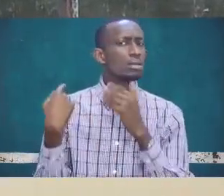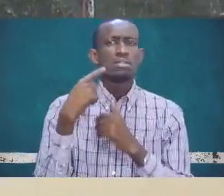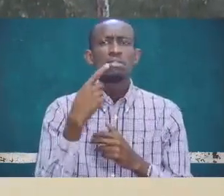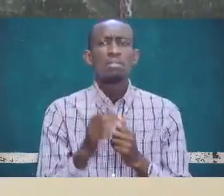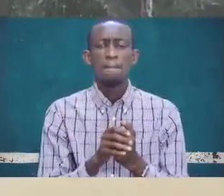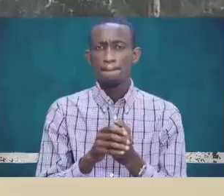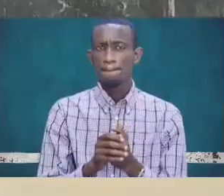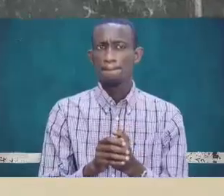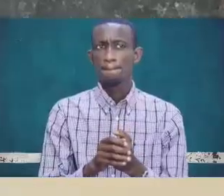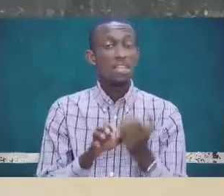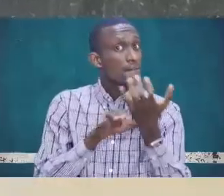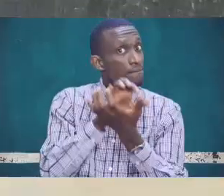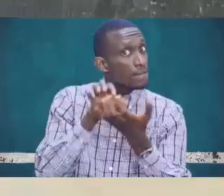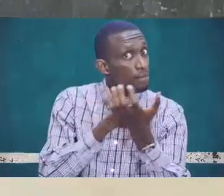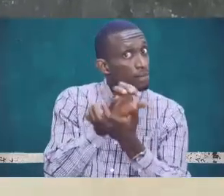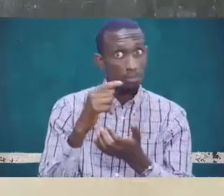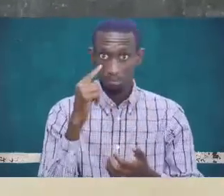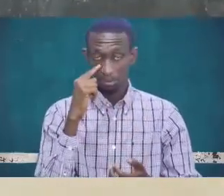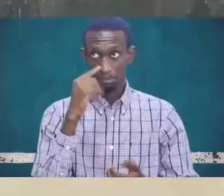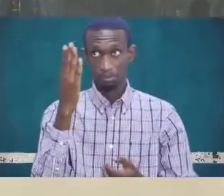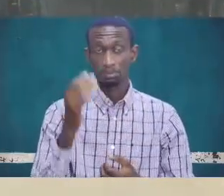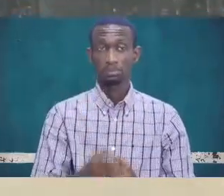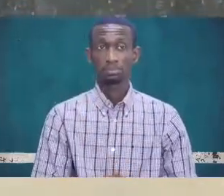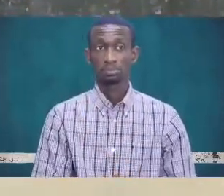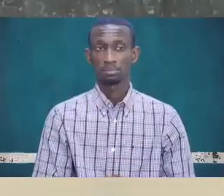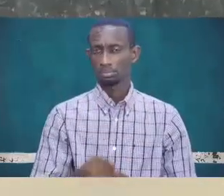impure substances